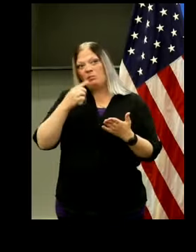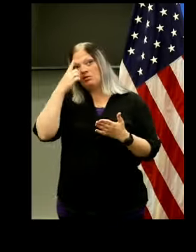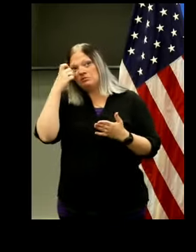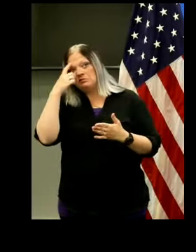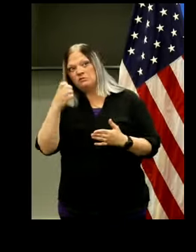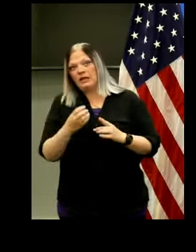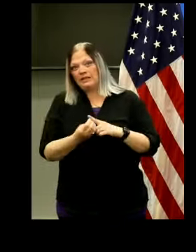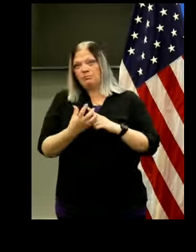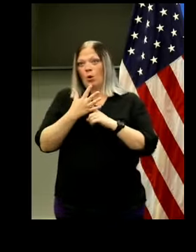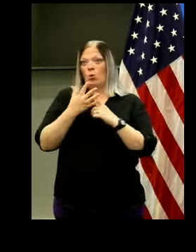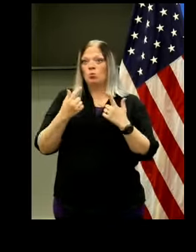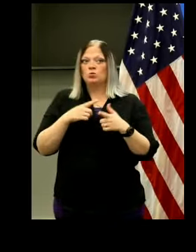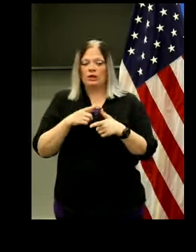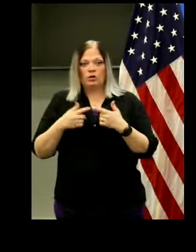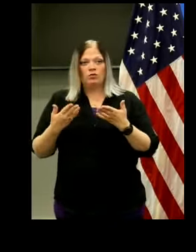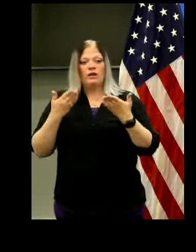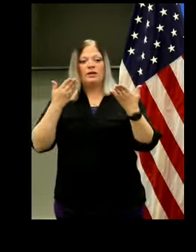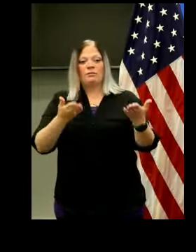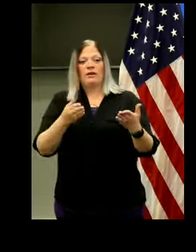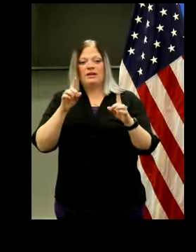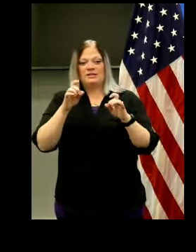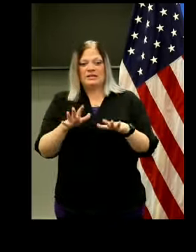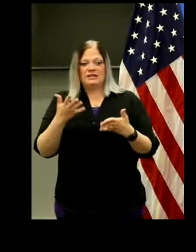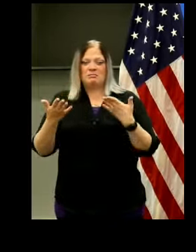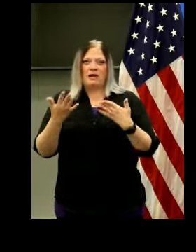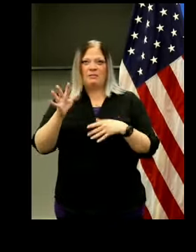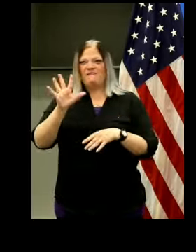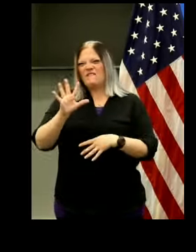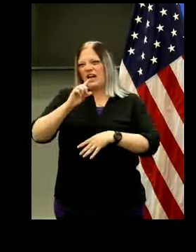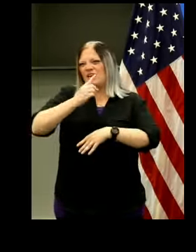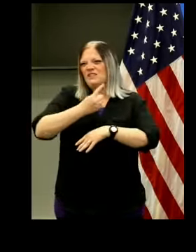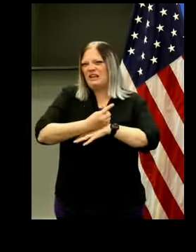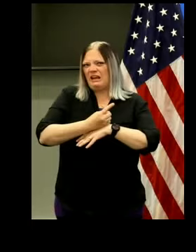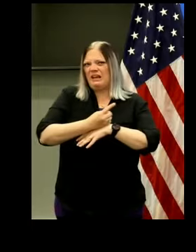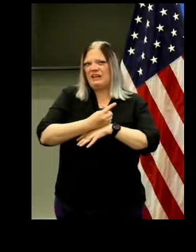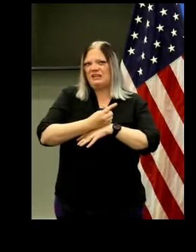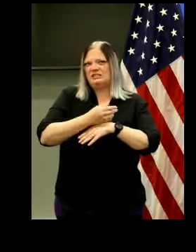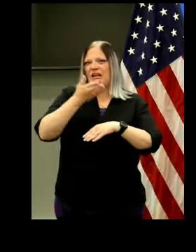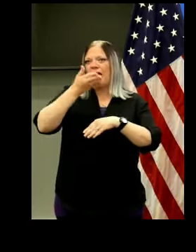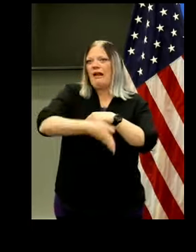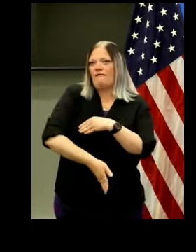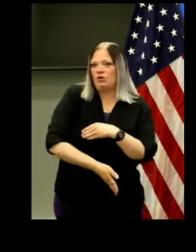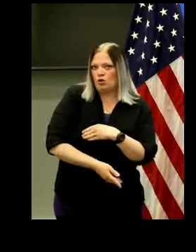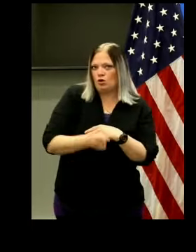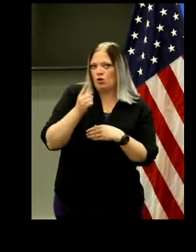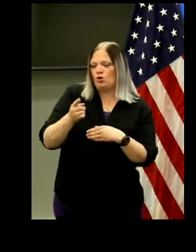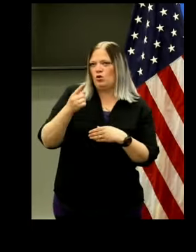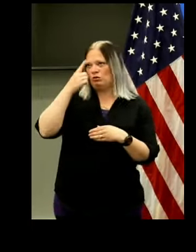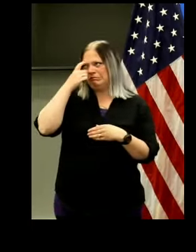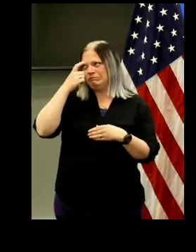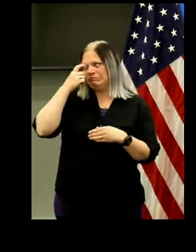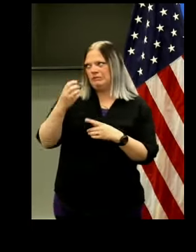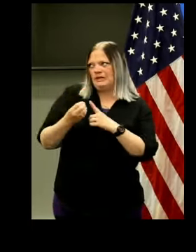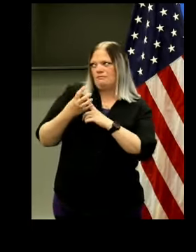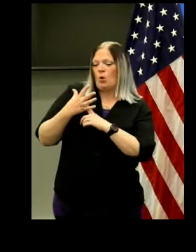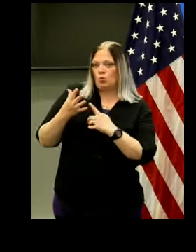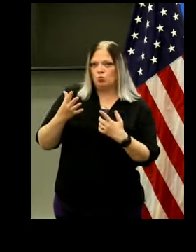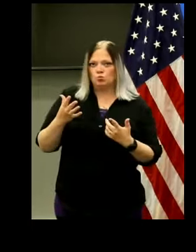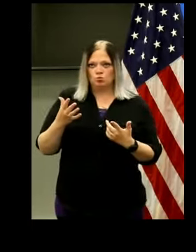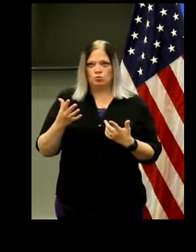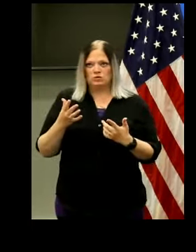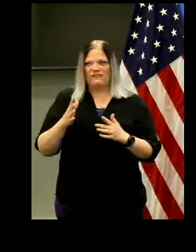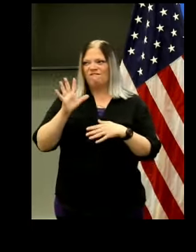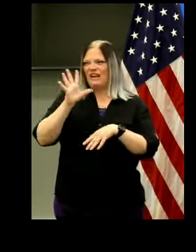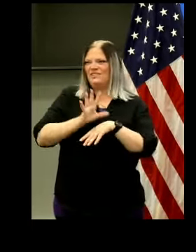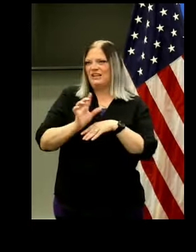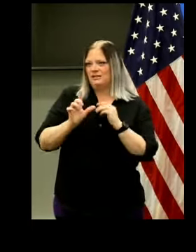we recommend getting tested like about 5 days out or more after the time that you think have been exposed. Because remember, it